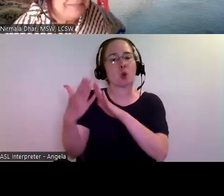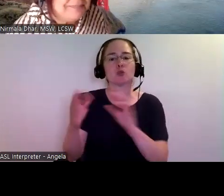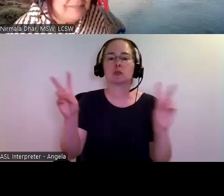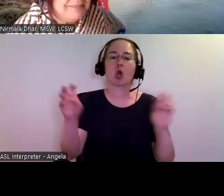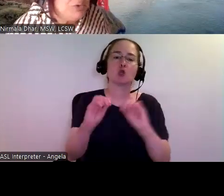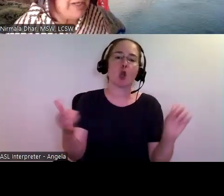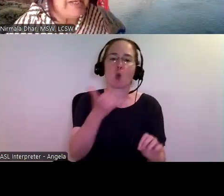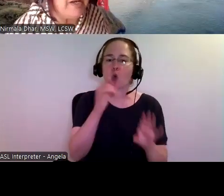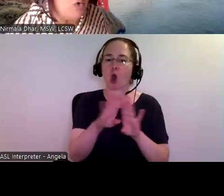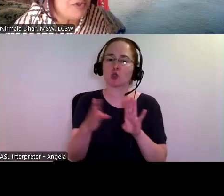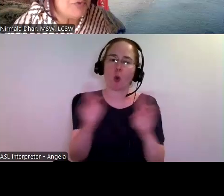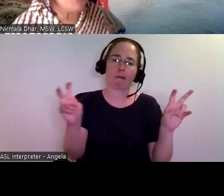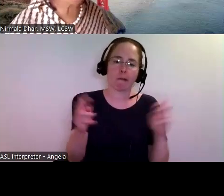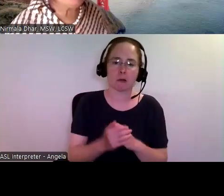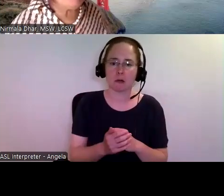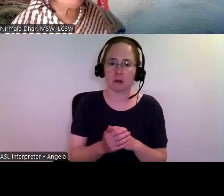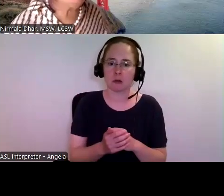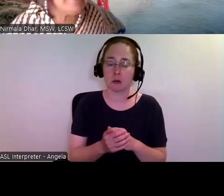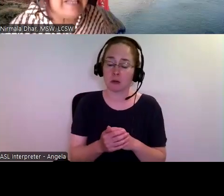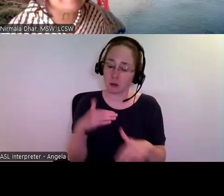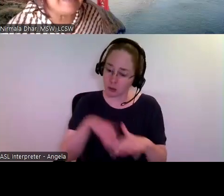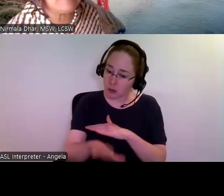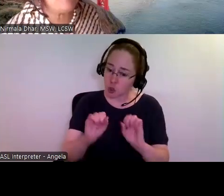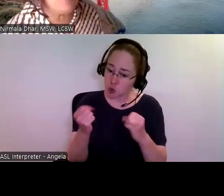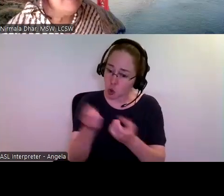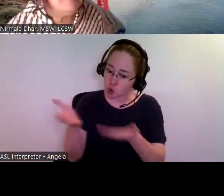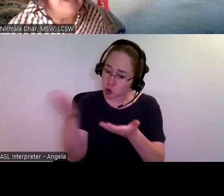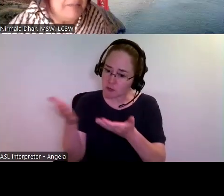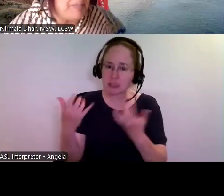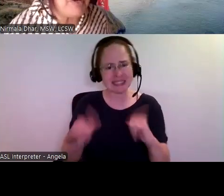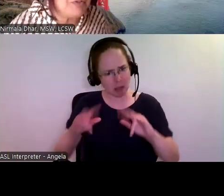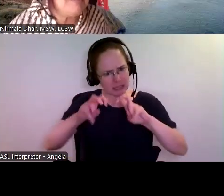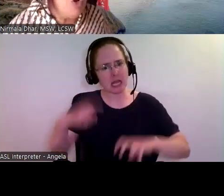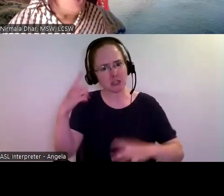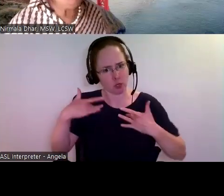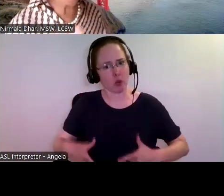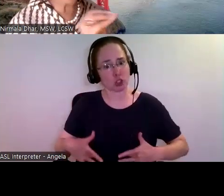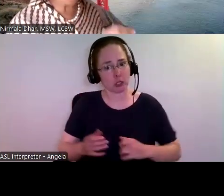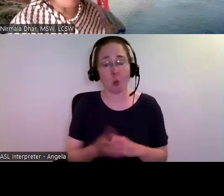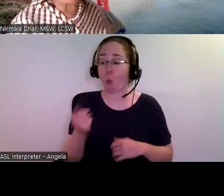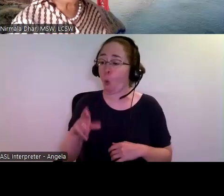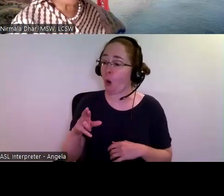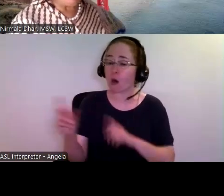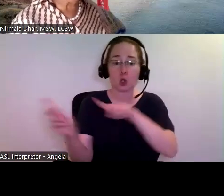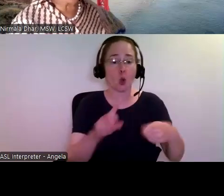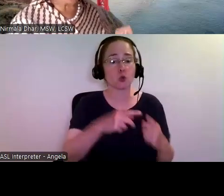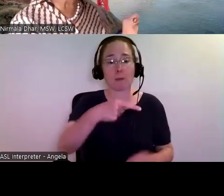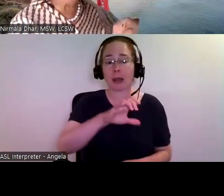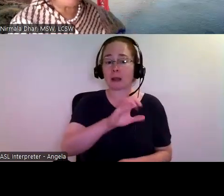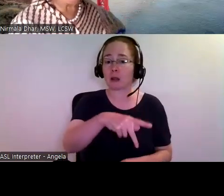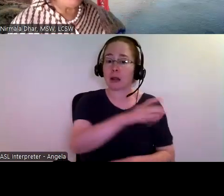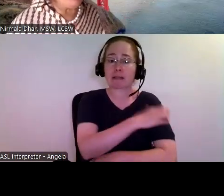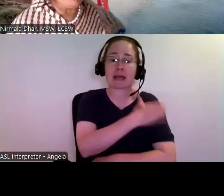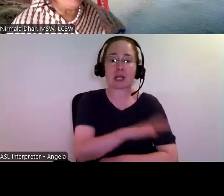door. You can go into social services and get assessed for depression, or you can go to a primary care clinic and